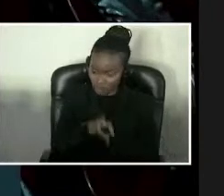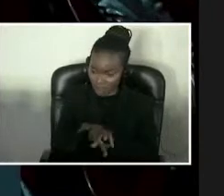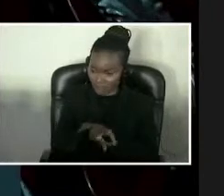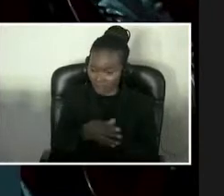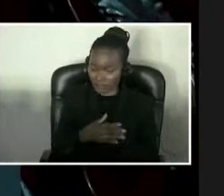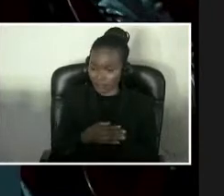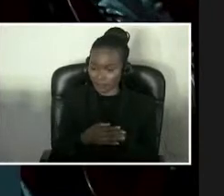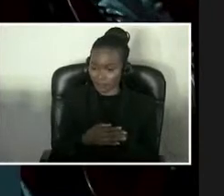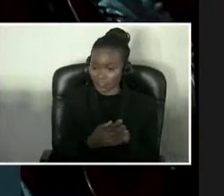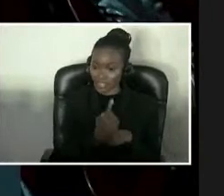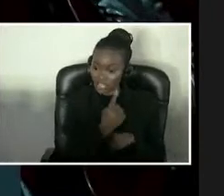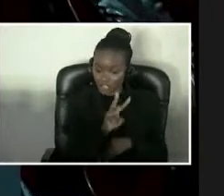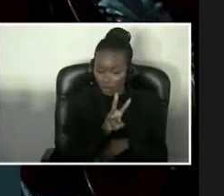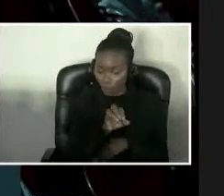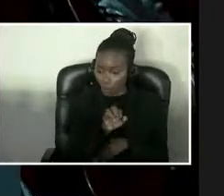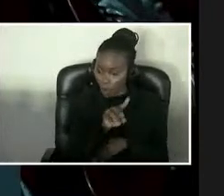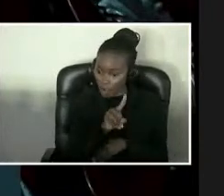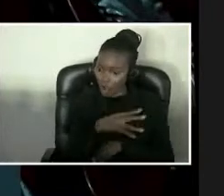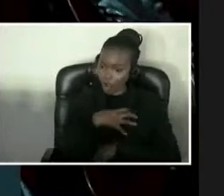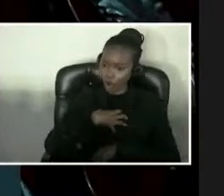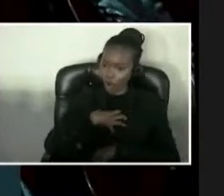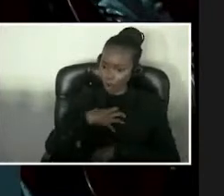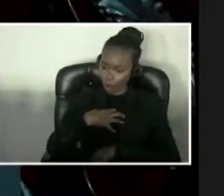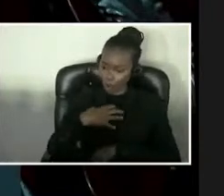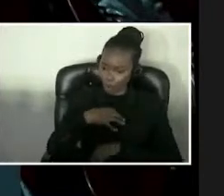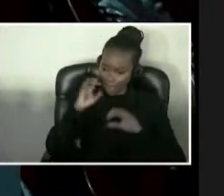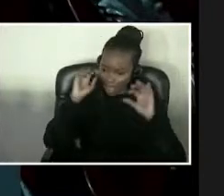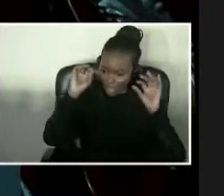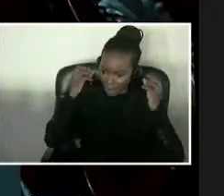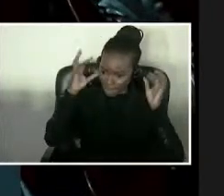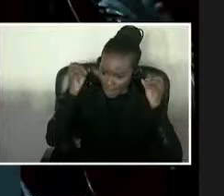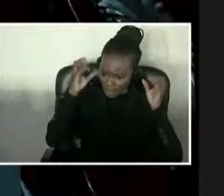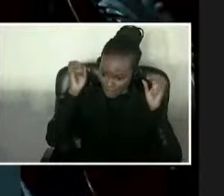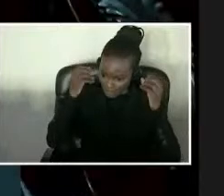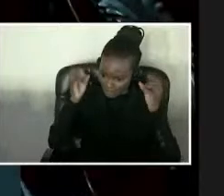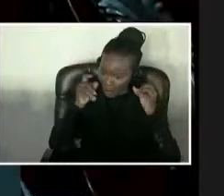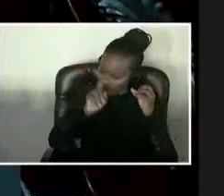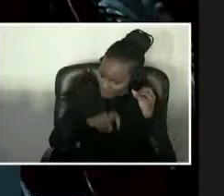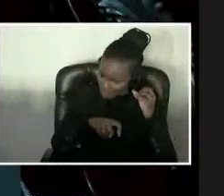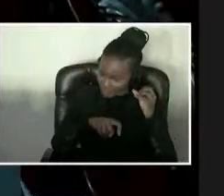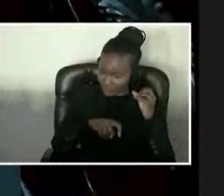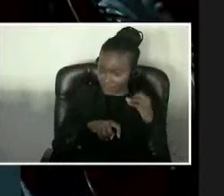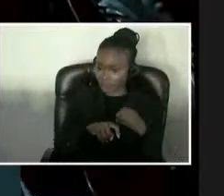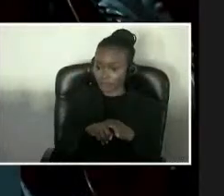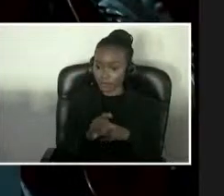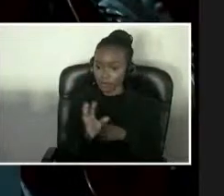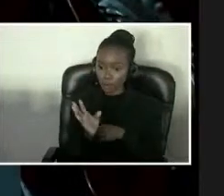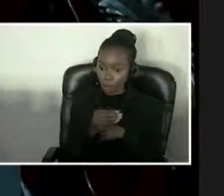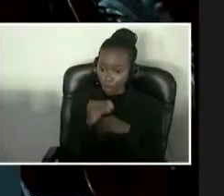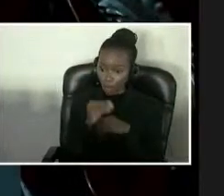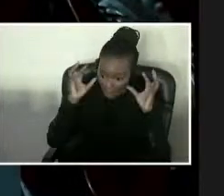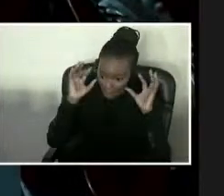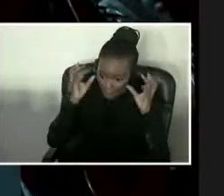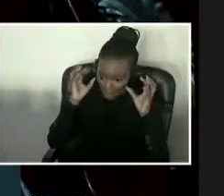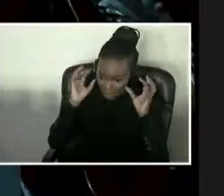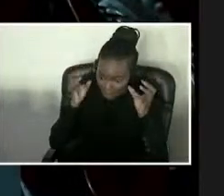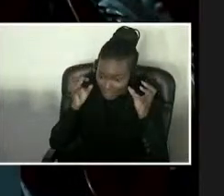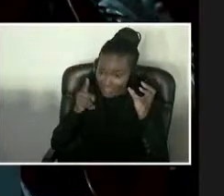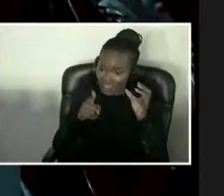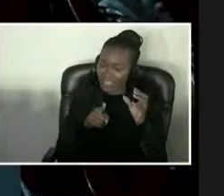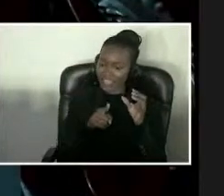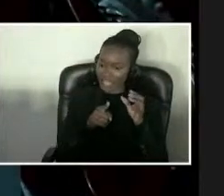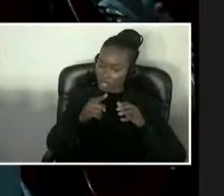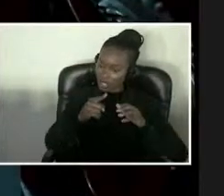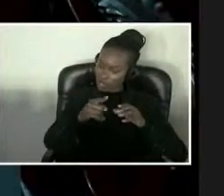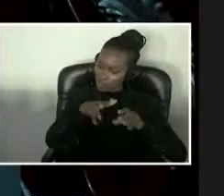rebuild primary healthcare based on accessibility and equity all the ambulances must be serviced and